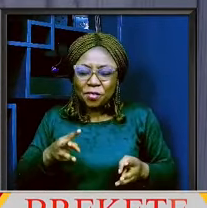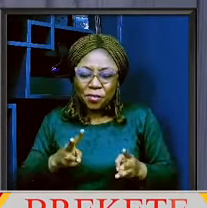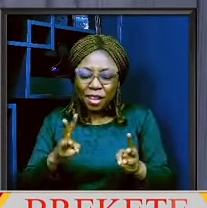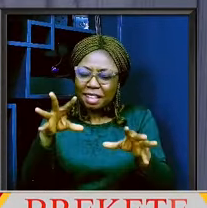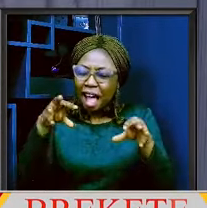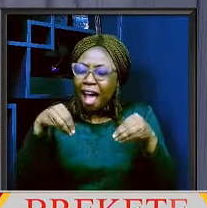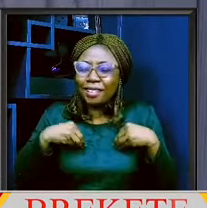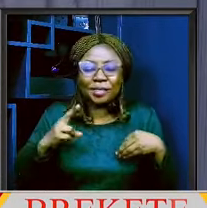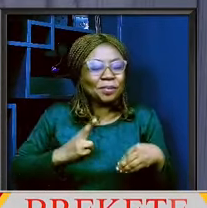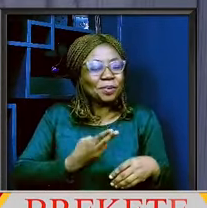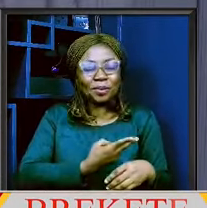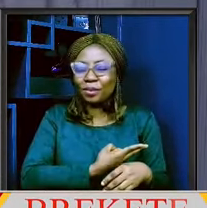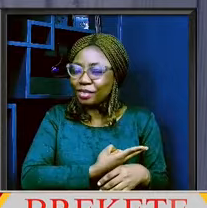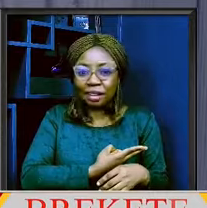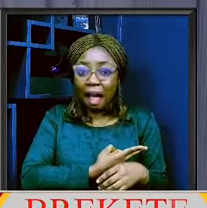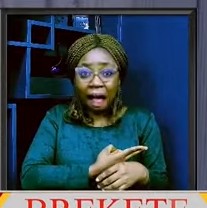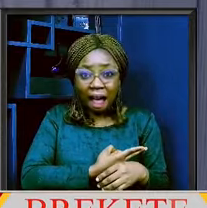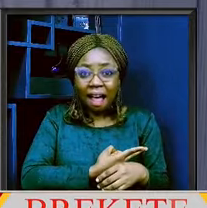received us,